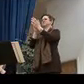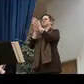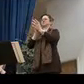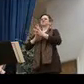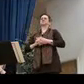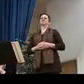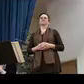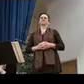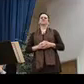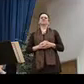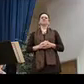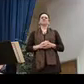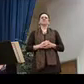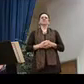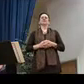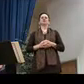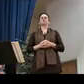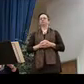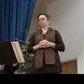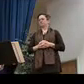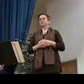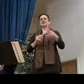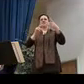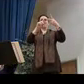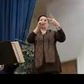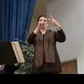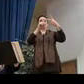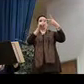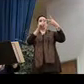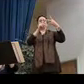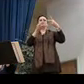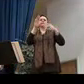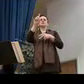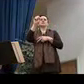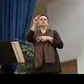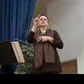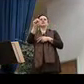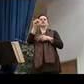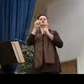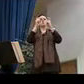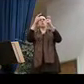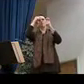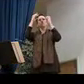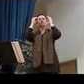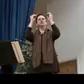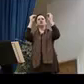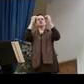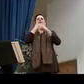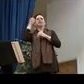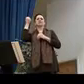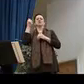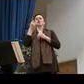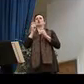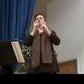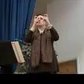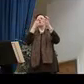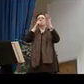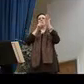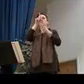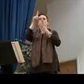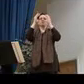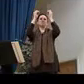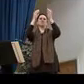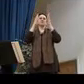The second award is the Dean's Award for Teaching Excellence. The award recognizes one faculty member of the college who uniquely